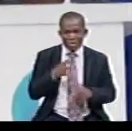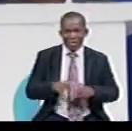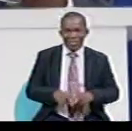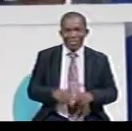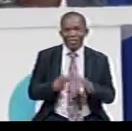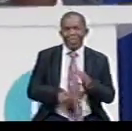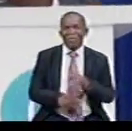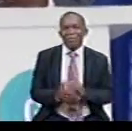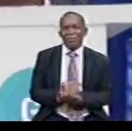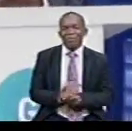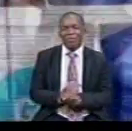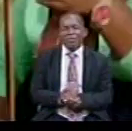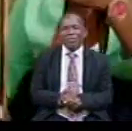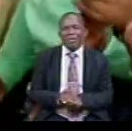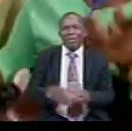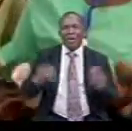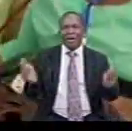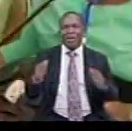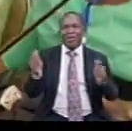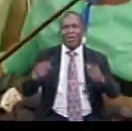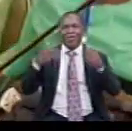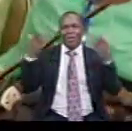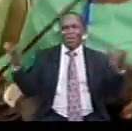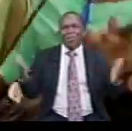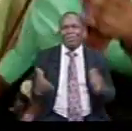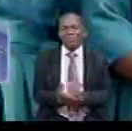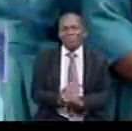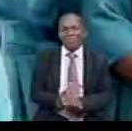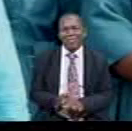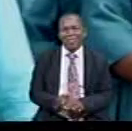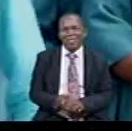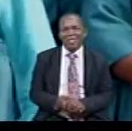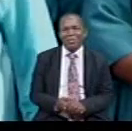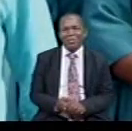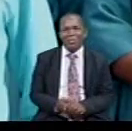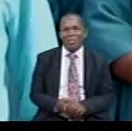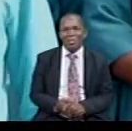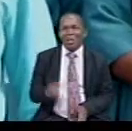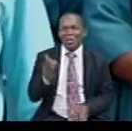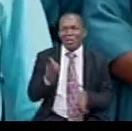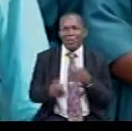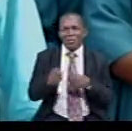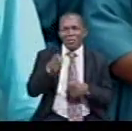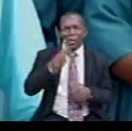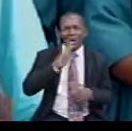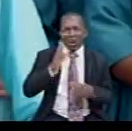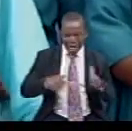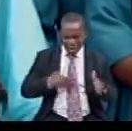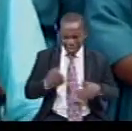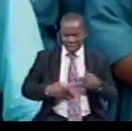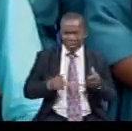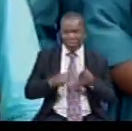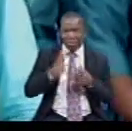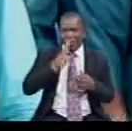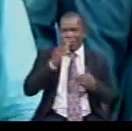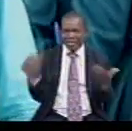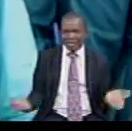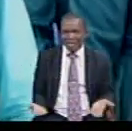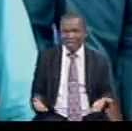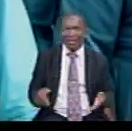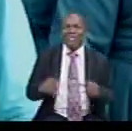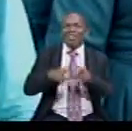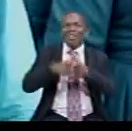Hallelujah. Oh, hallelujah. Amen. If you're happy to be here, I want to hear a louder